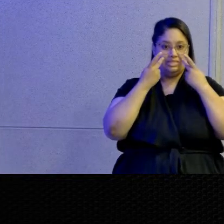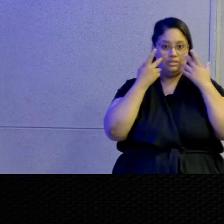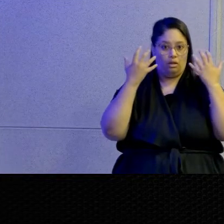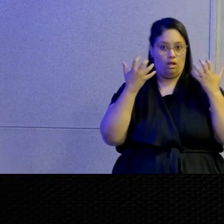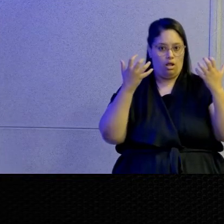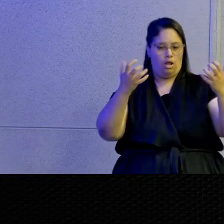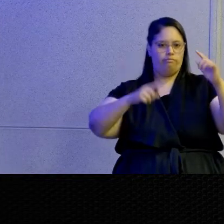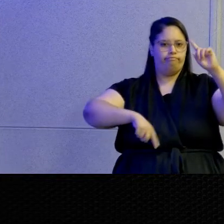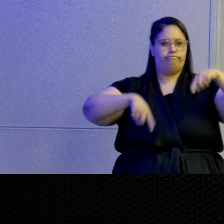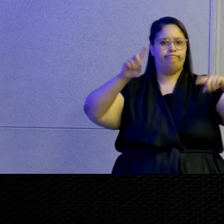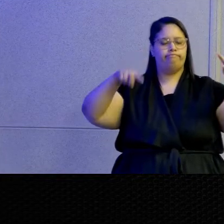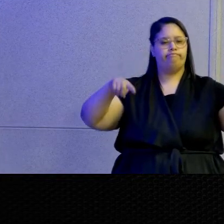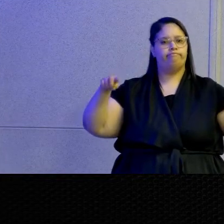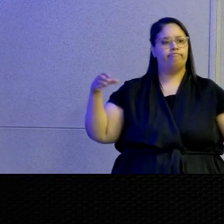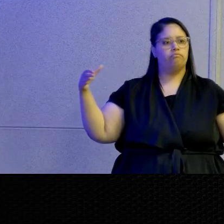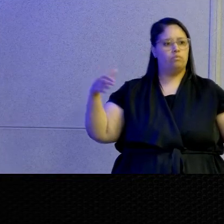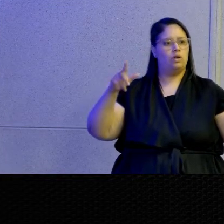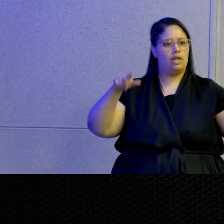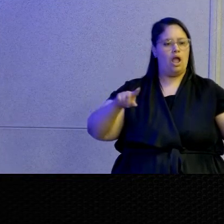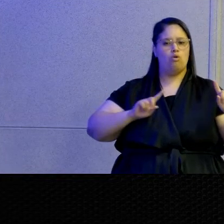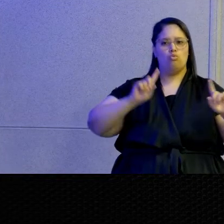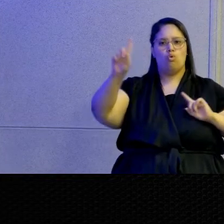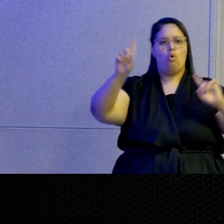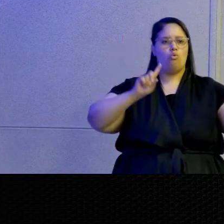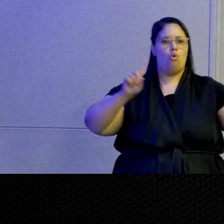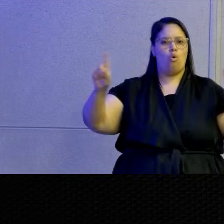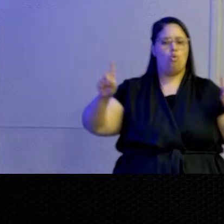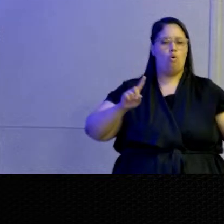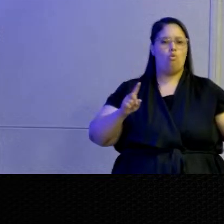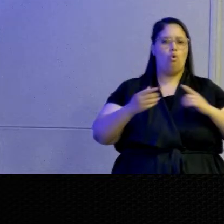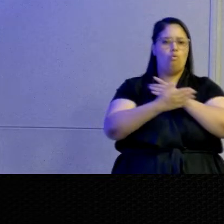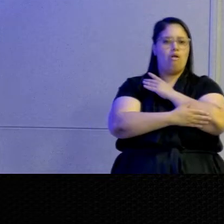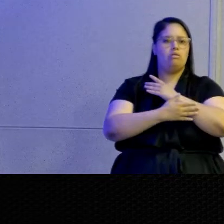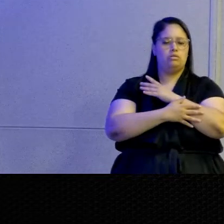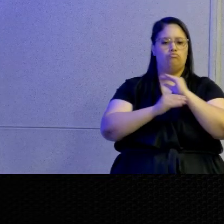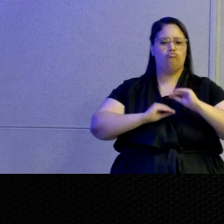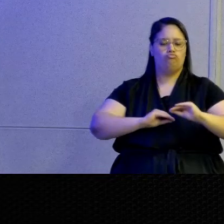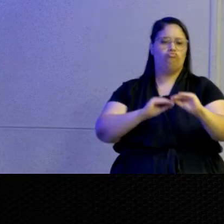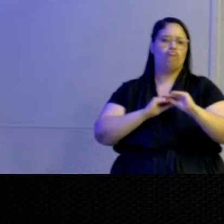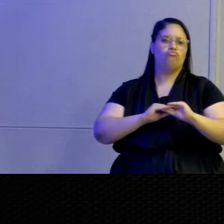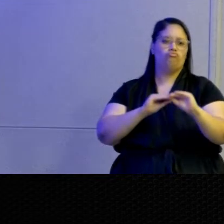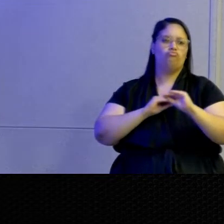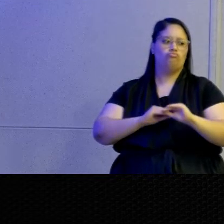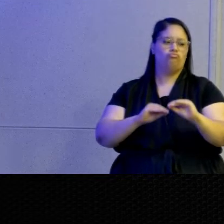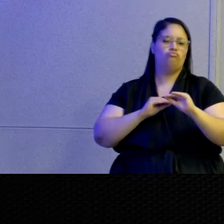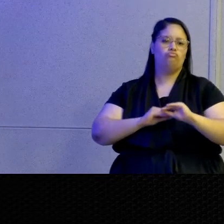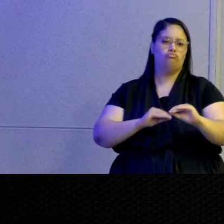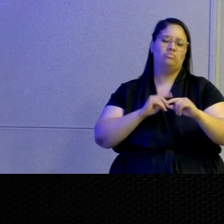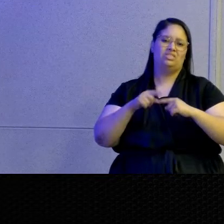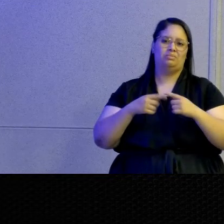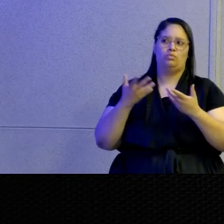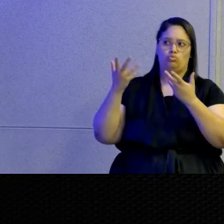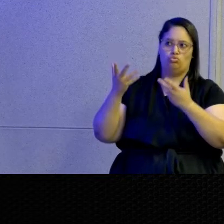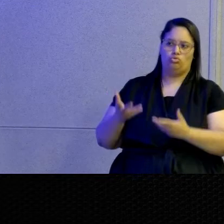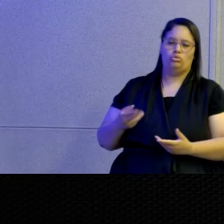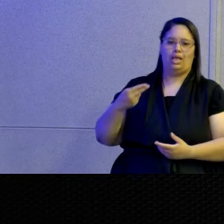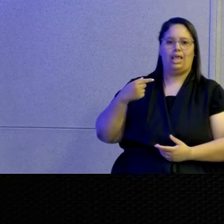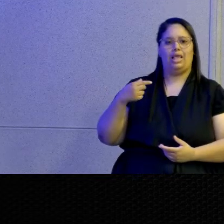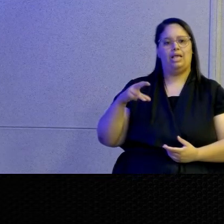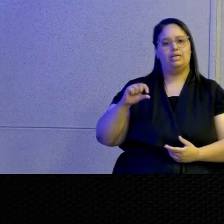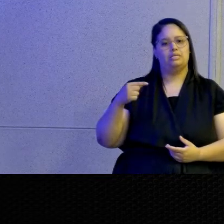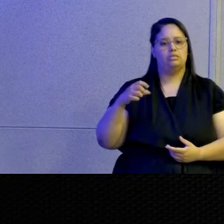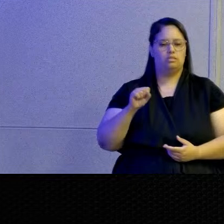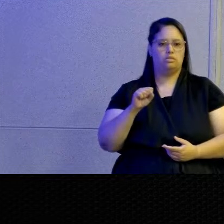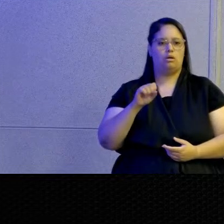is diverse enough to go across the country to start actually speaking about the Higgs